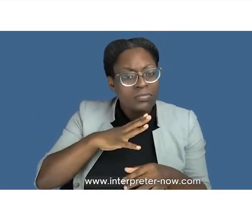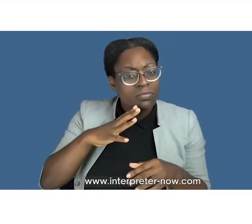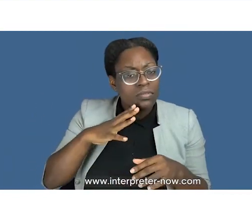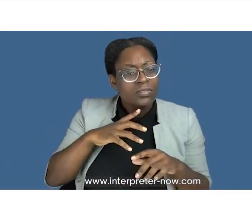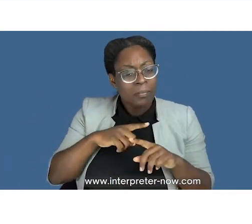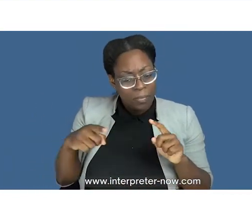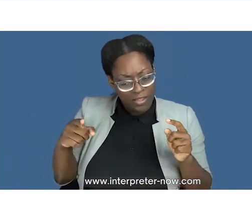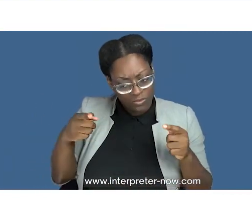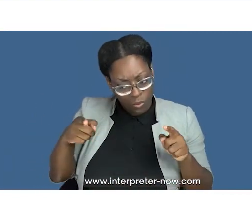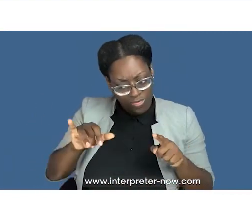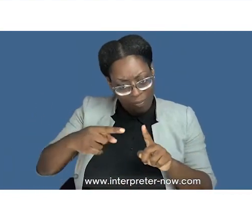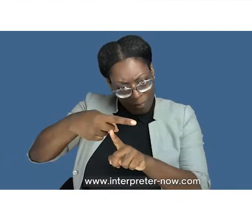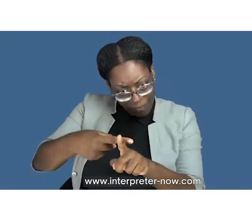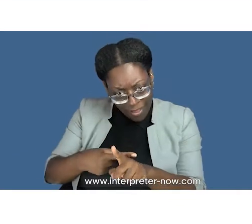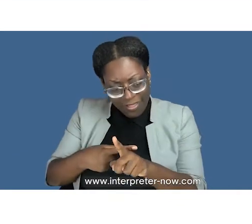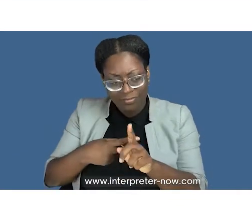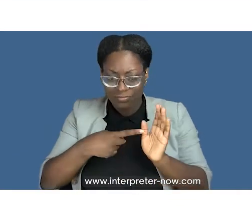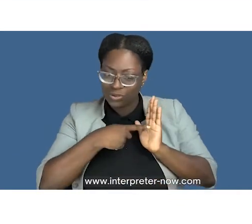empathy for one another and